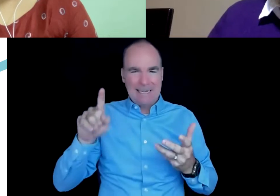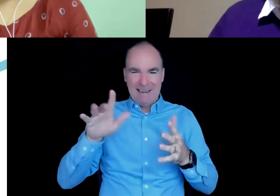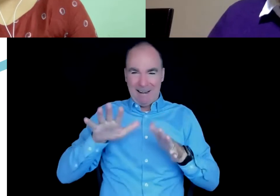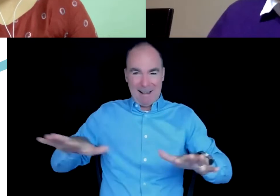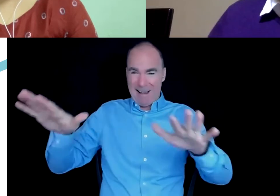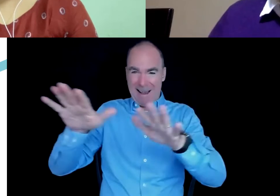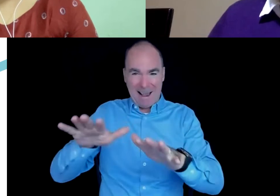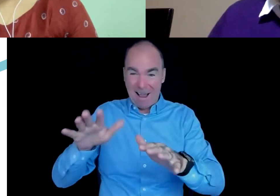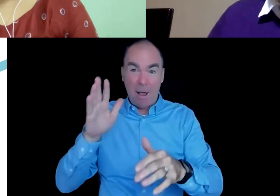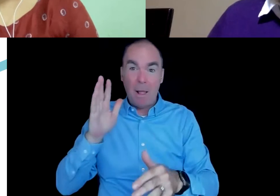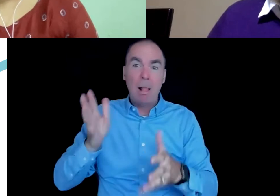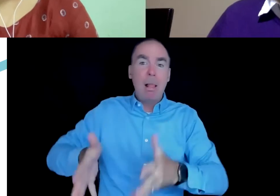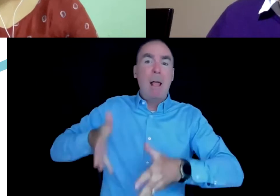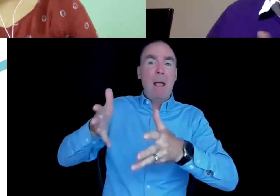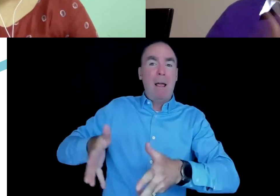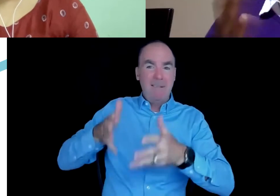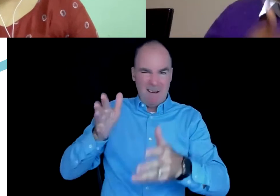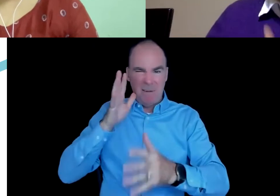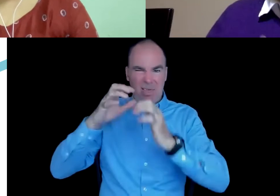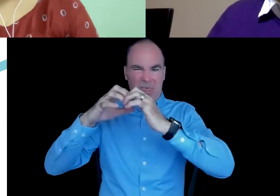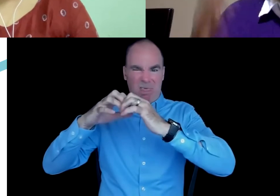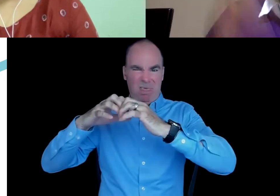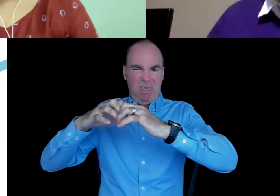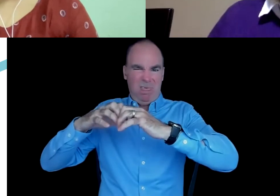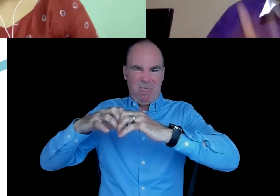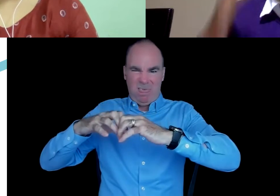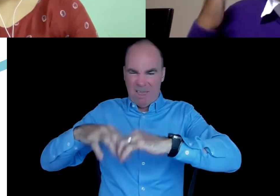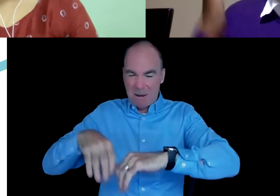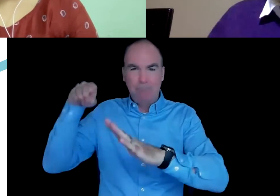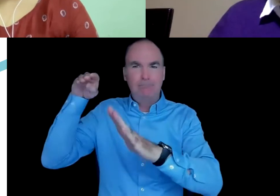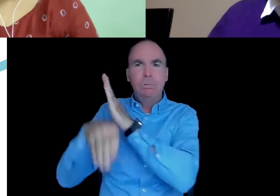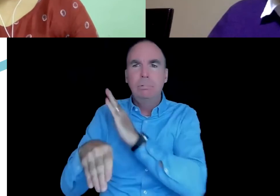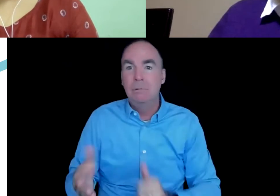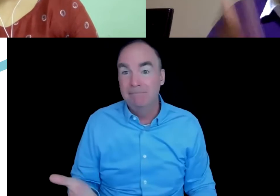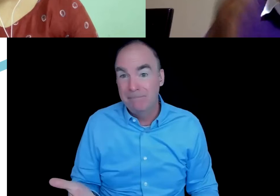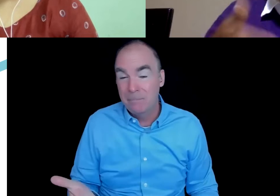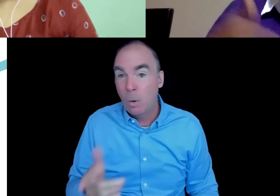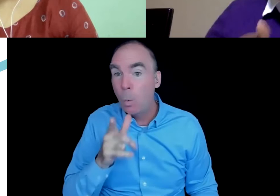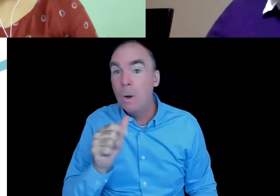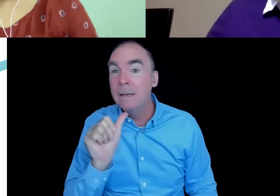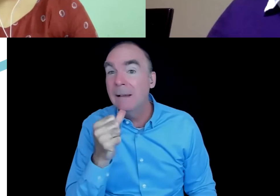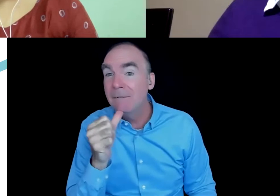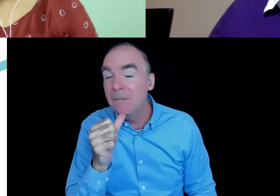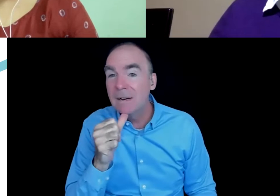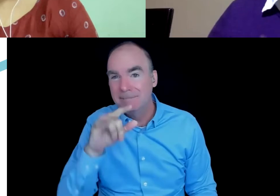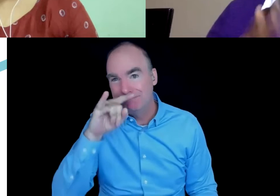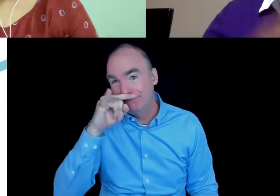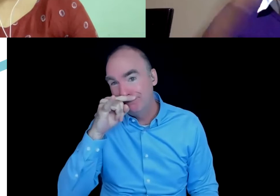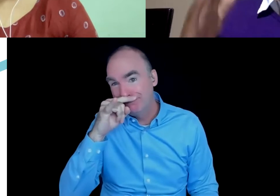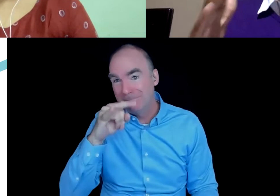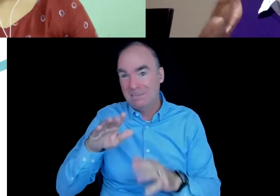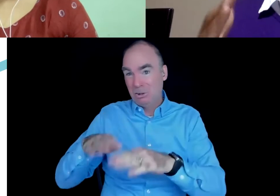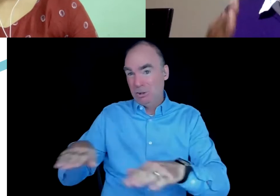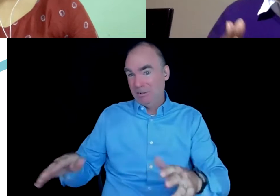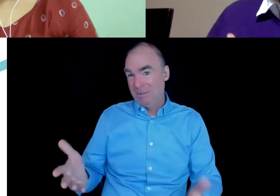fall on those cracks. Okay, so and most likely it's a child. Okay, the child is the one who's going to fall on those cracks because